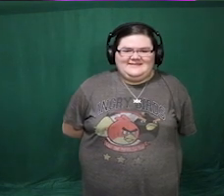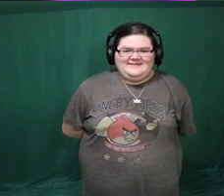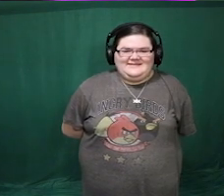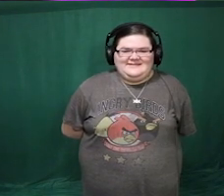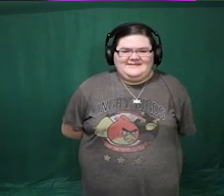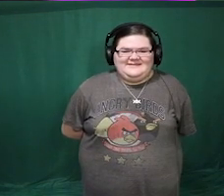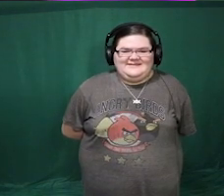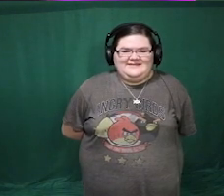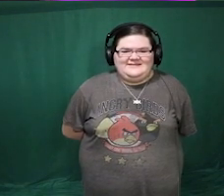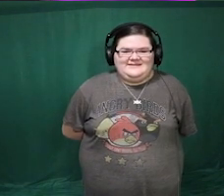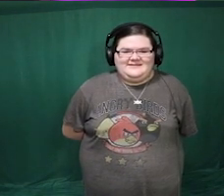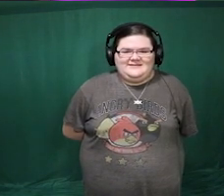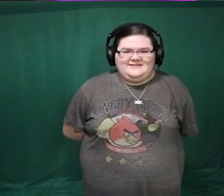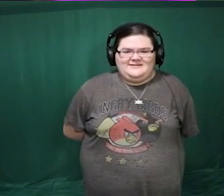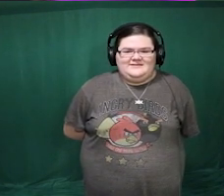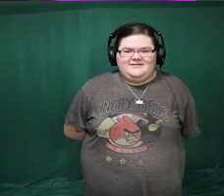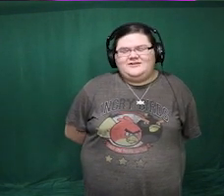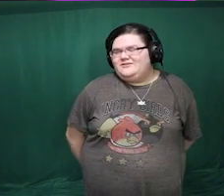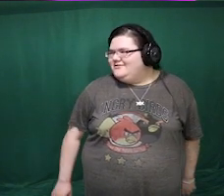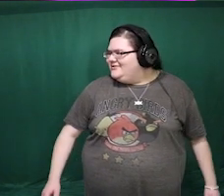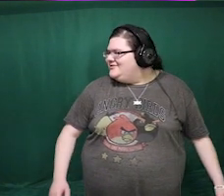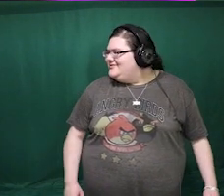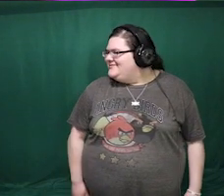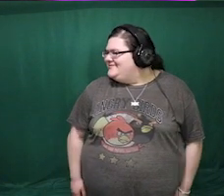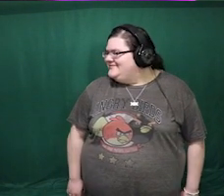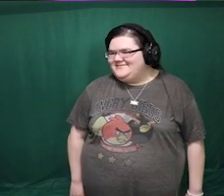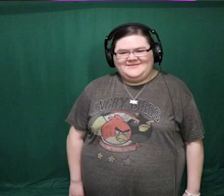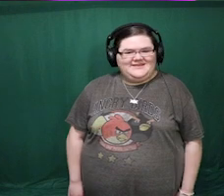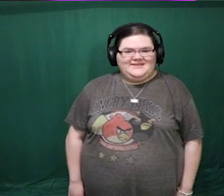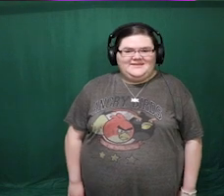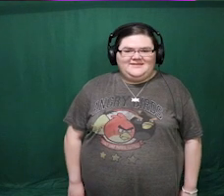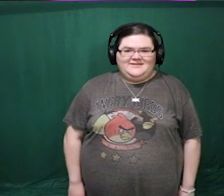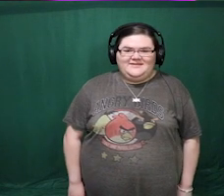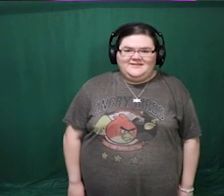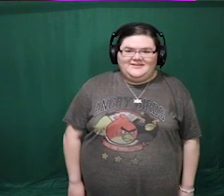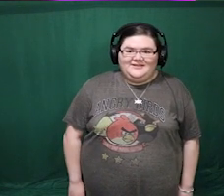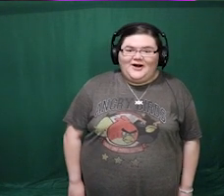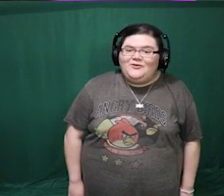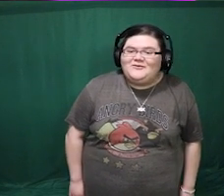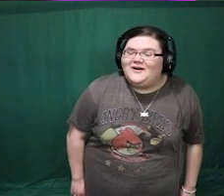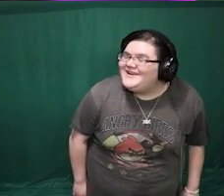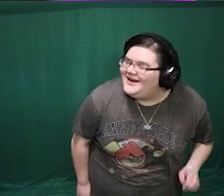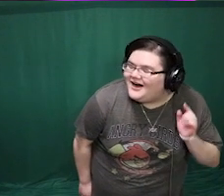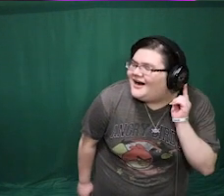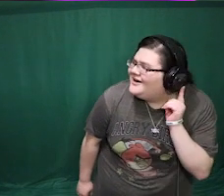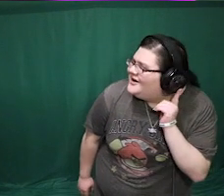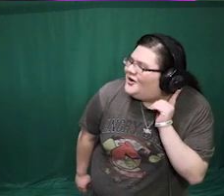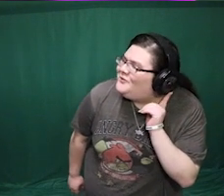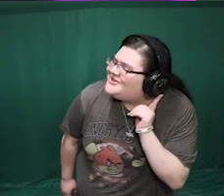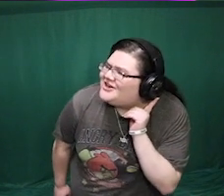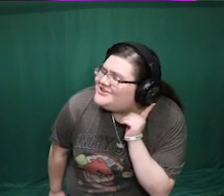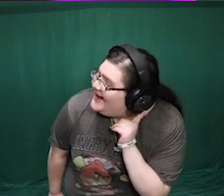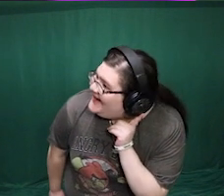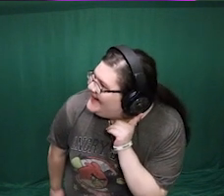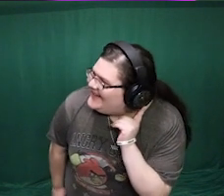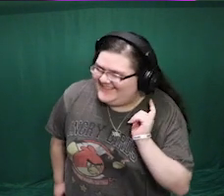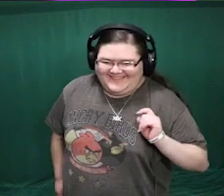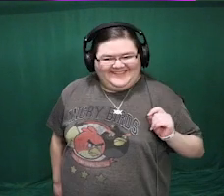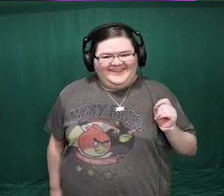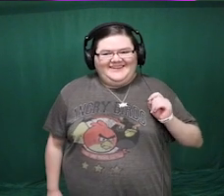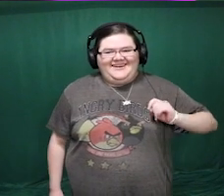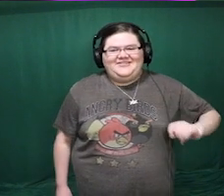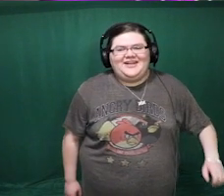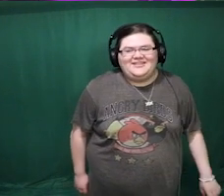Stop. Bro, I've never read Harry Potter. The fuck's a philosopher? Harry. What, JJ? The fuck